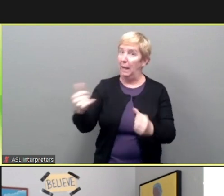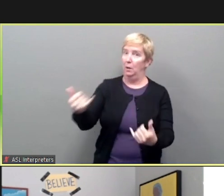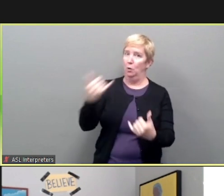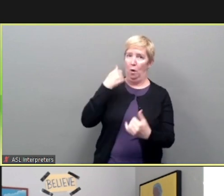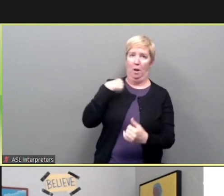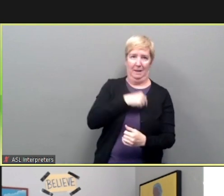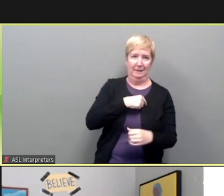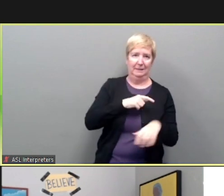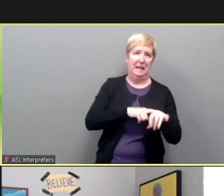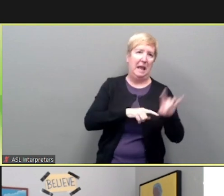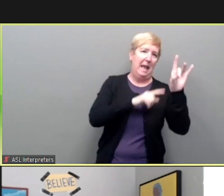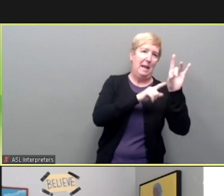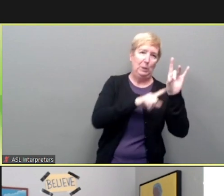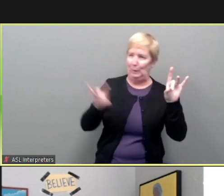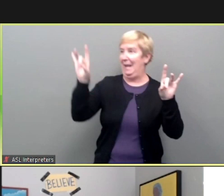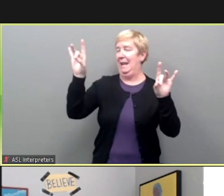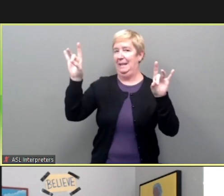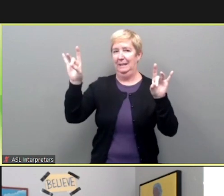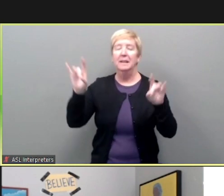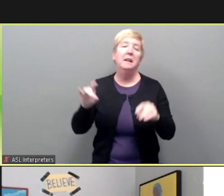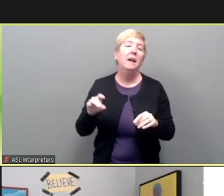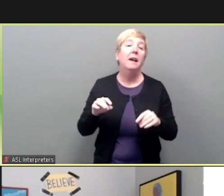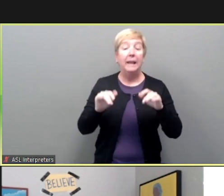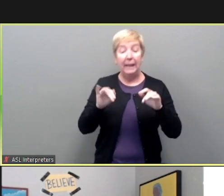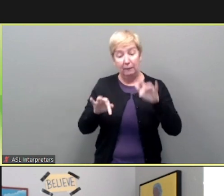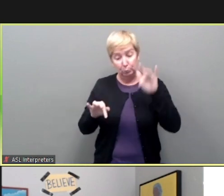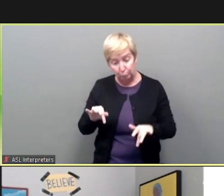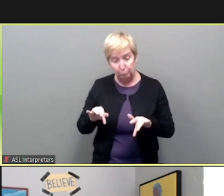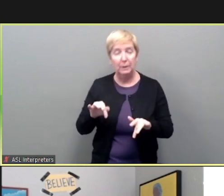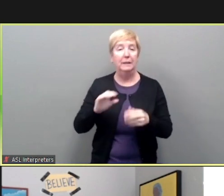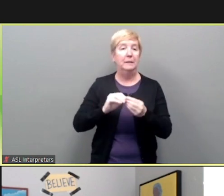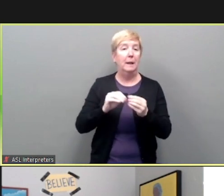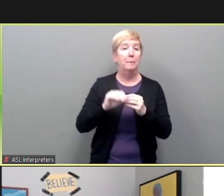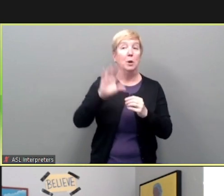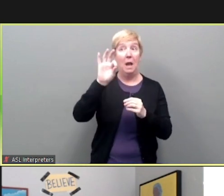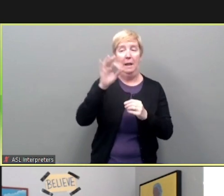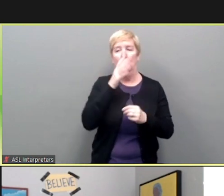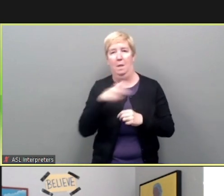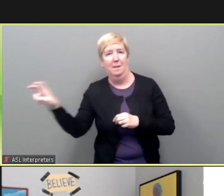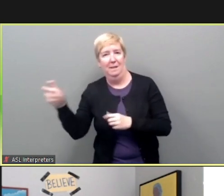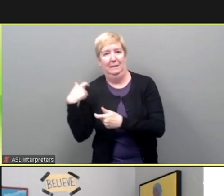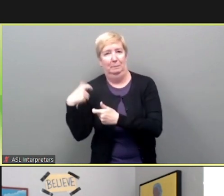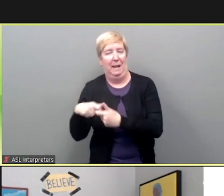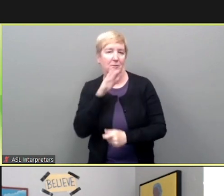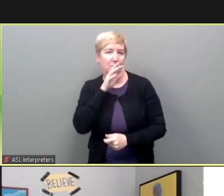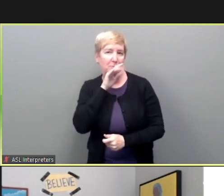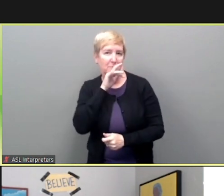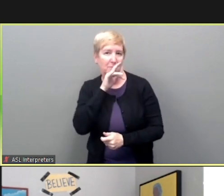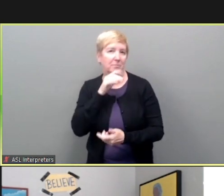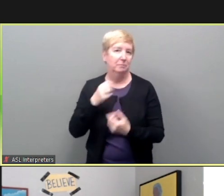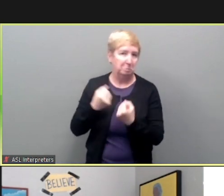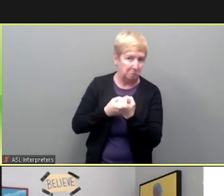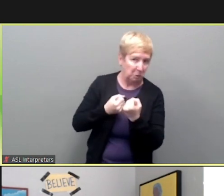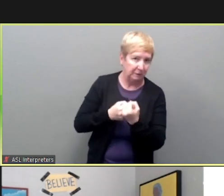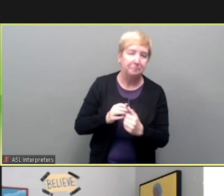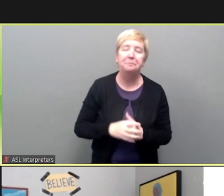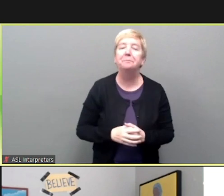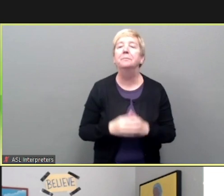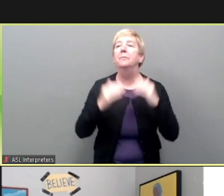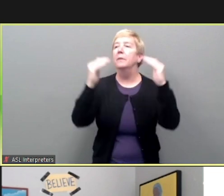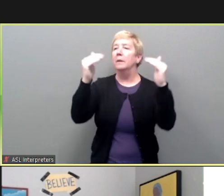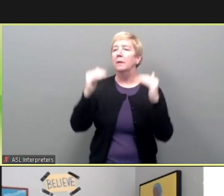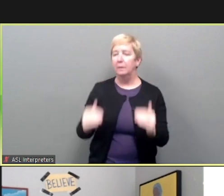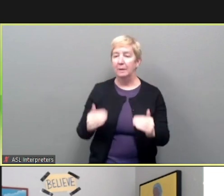8 p.m. and option 3 or 9 takes callers directly to a Spanish speaker. Next slide. So we have